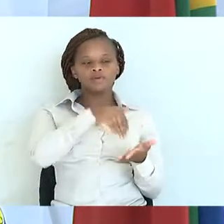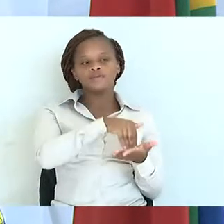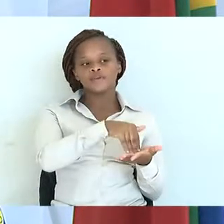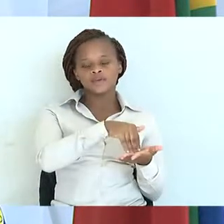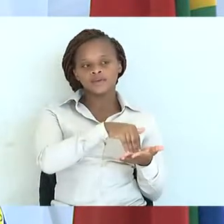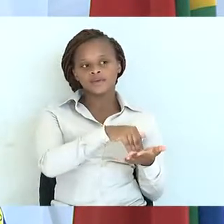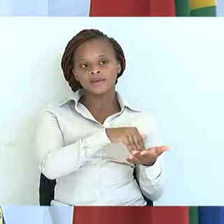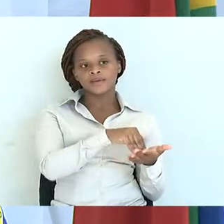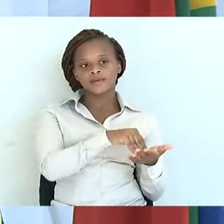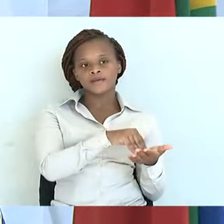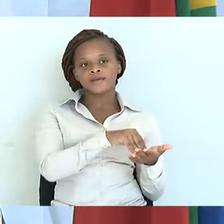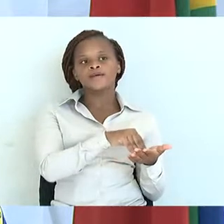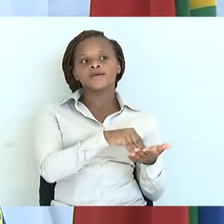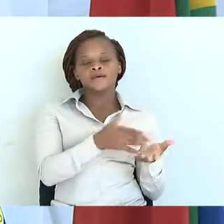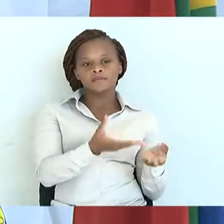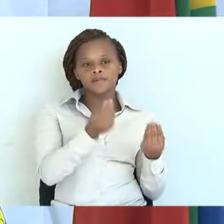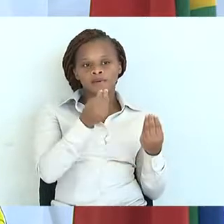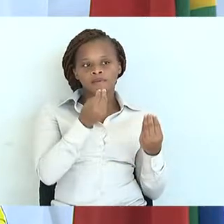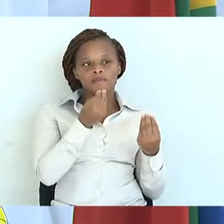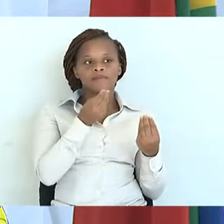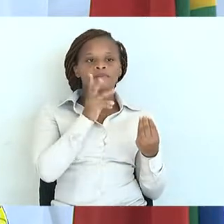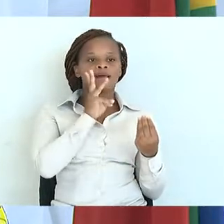khona amanzi